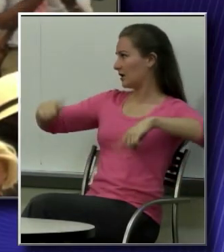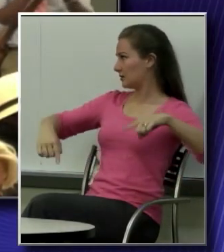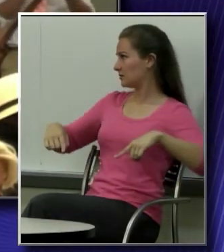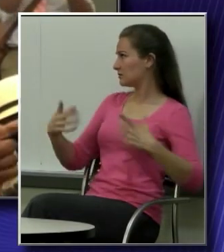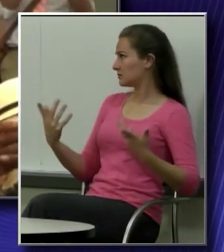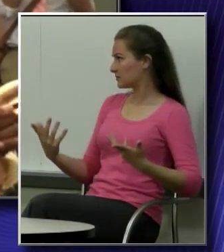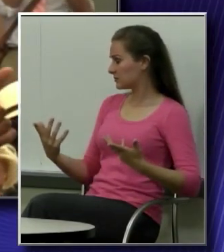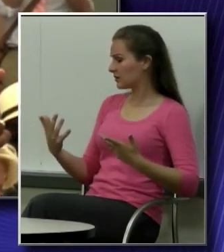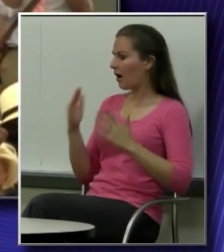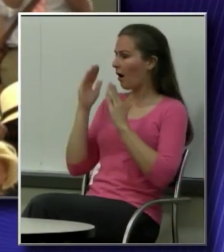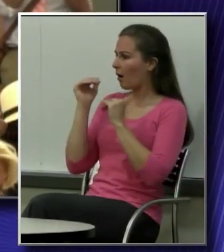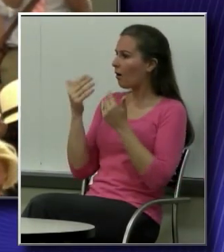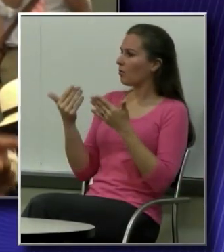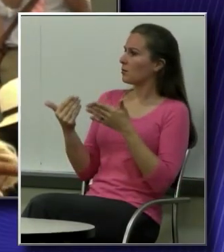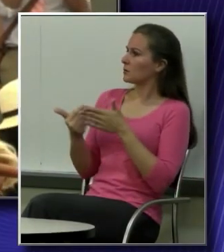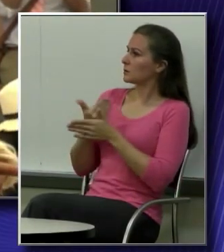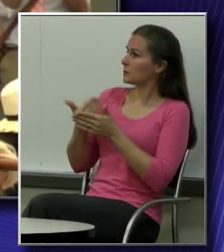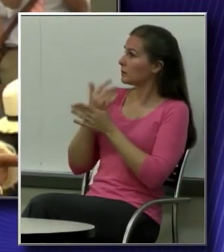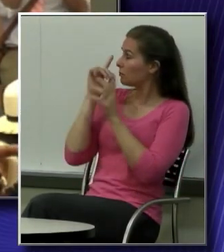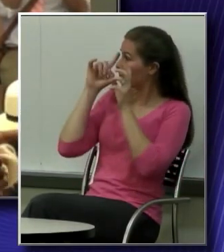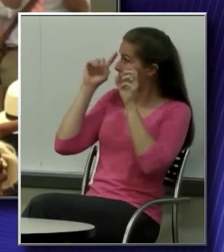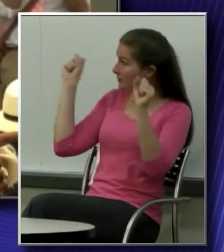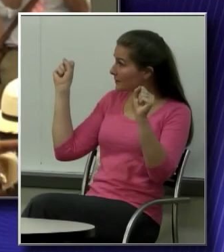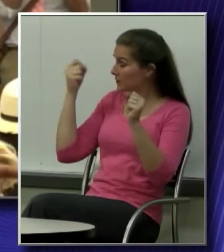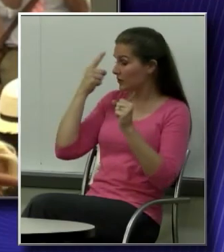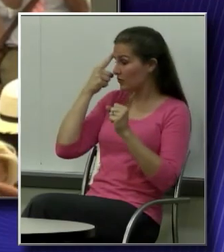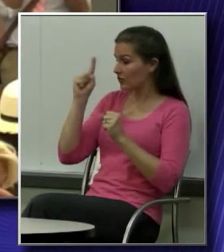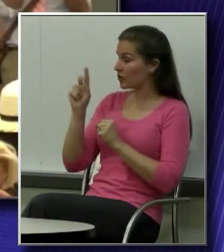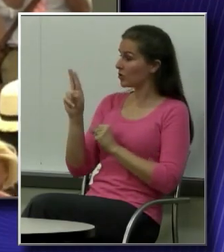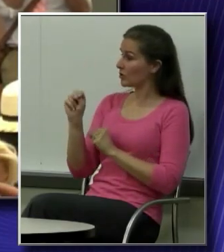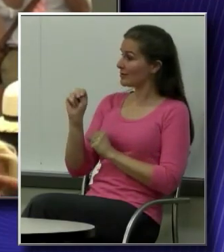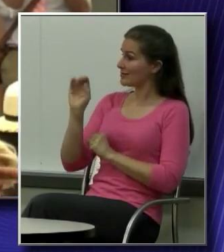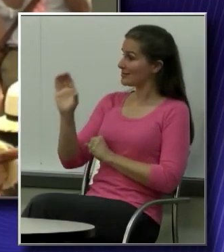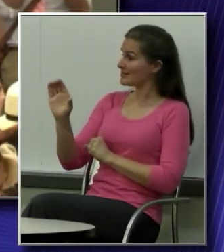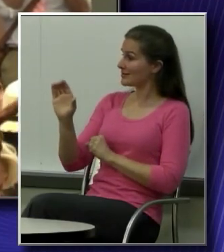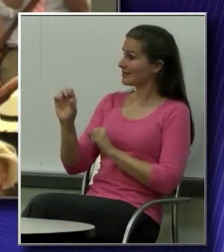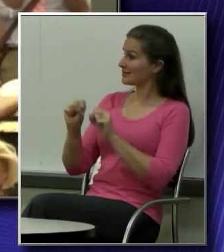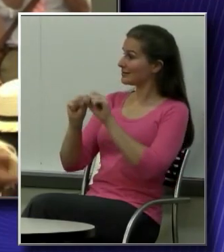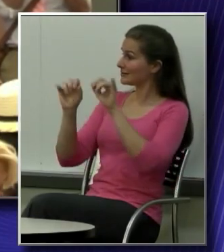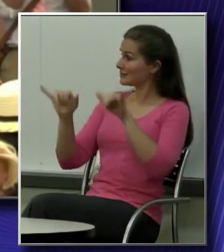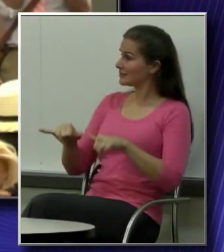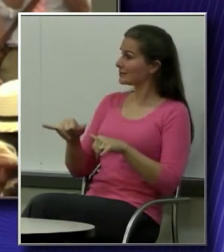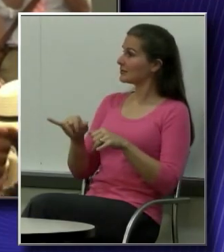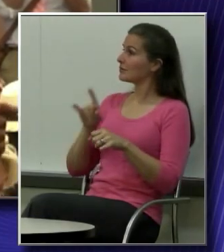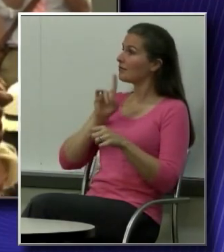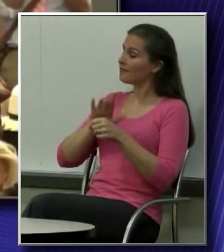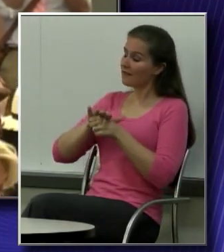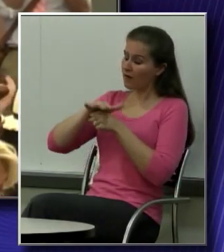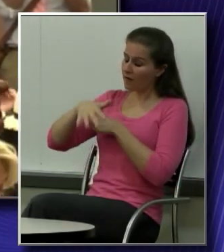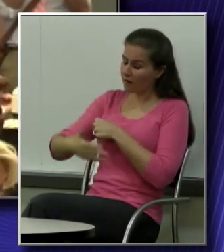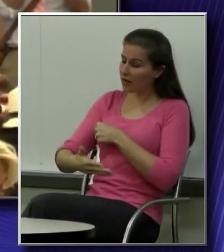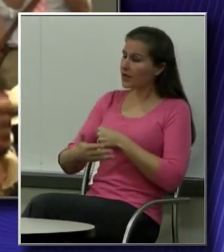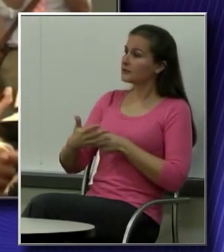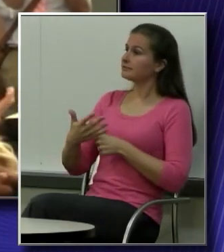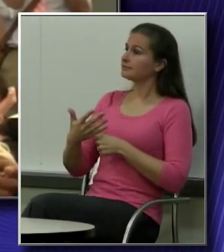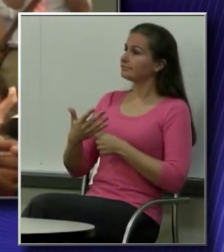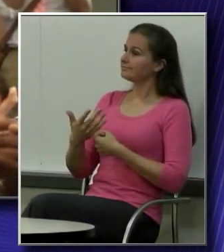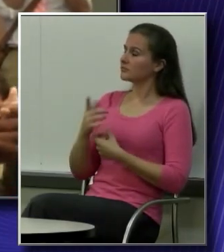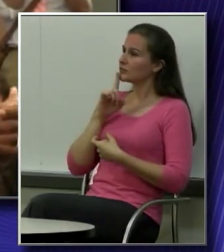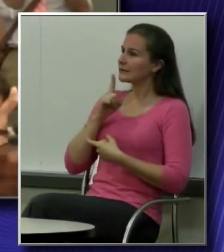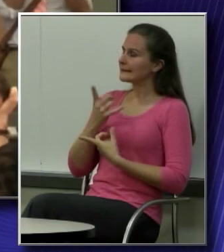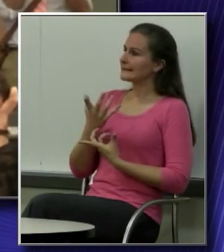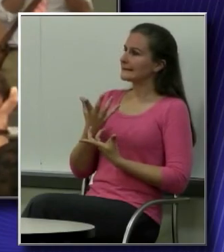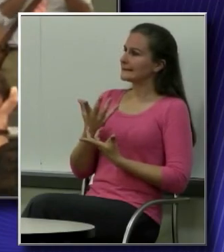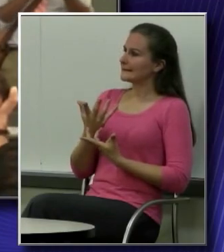I hope the new president of the UNC system fully embrace